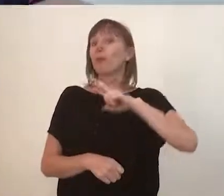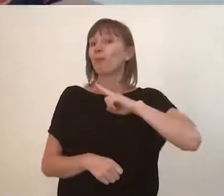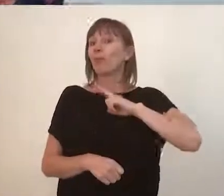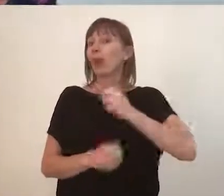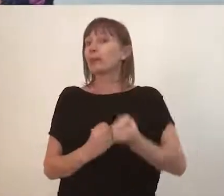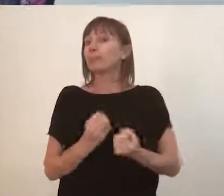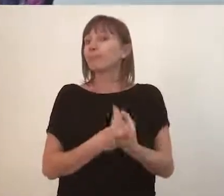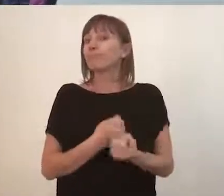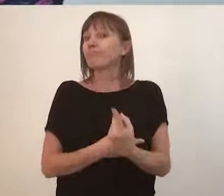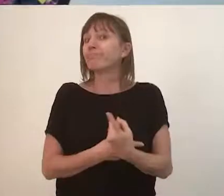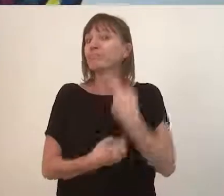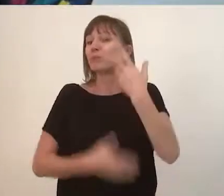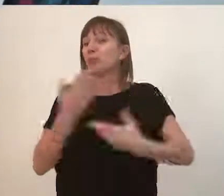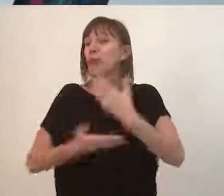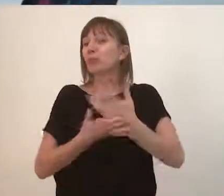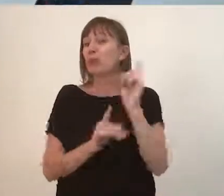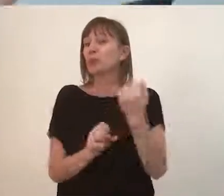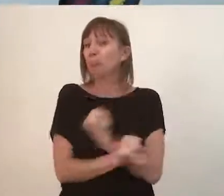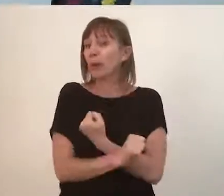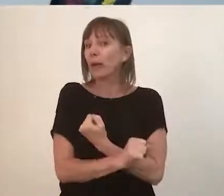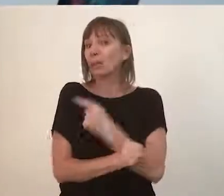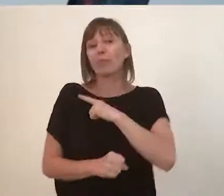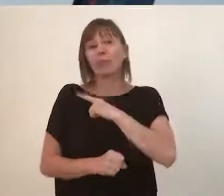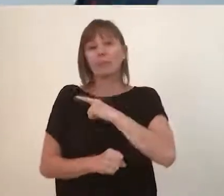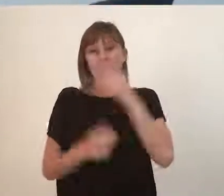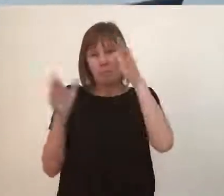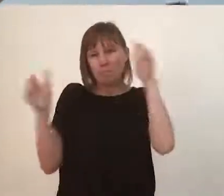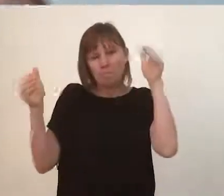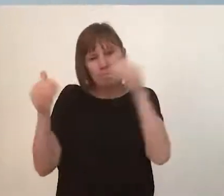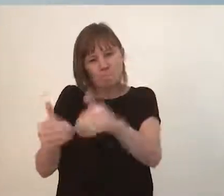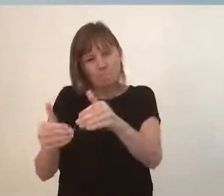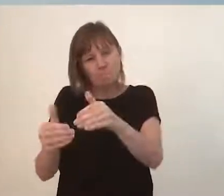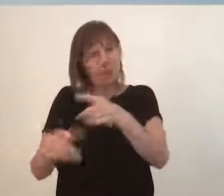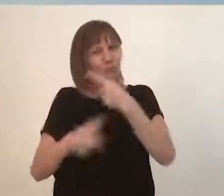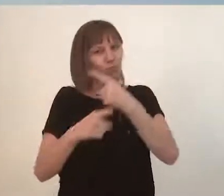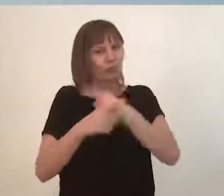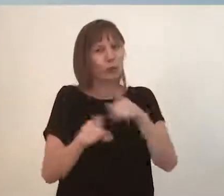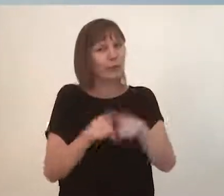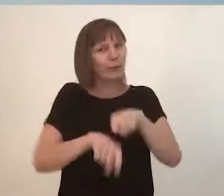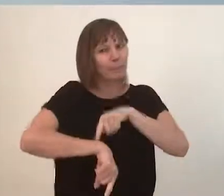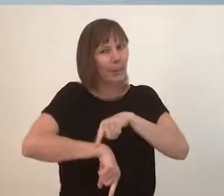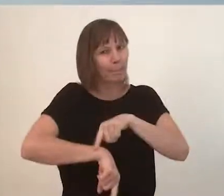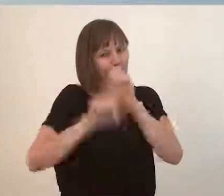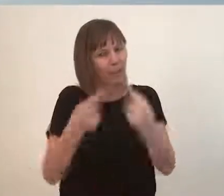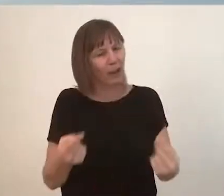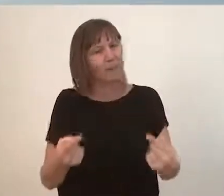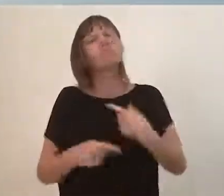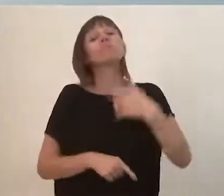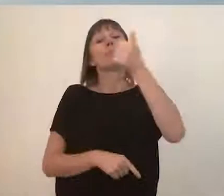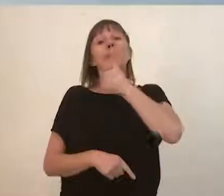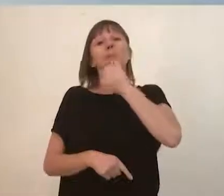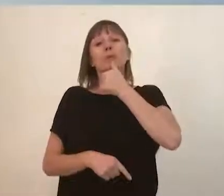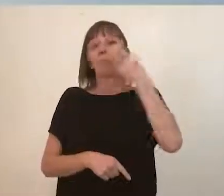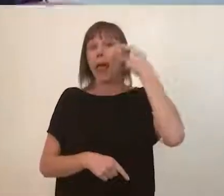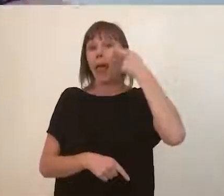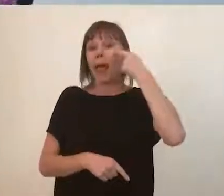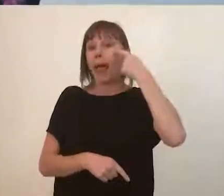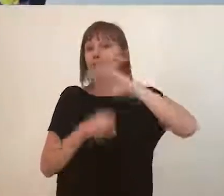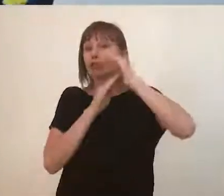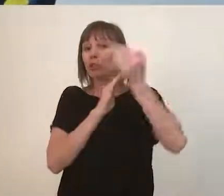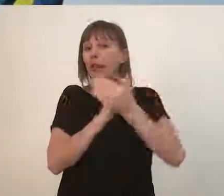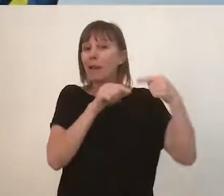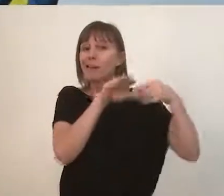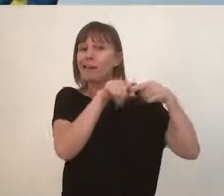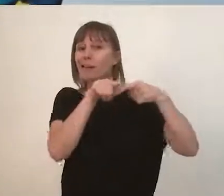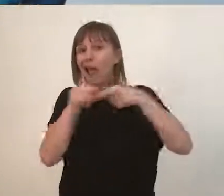this. Hey guys, so my voice is just popping in to explain what I'm doing here because I'm concentrating so much on this wing. So